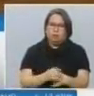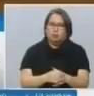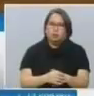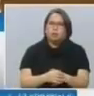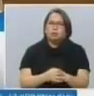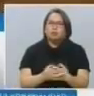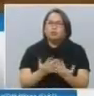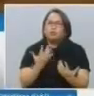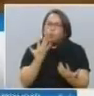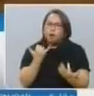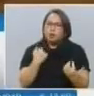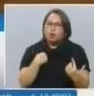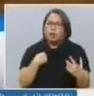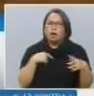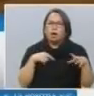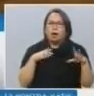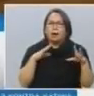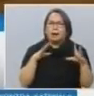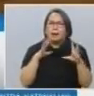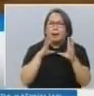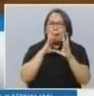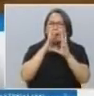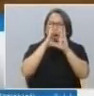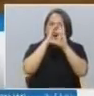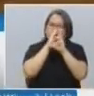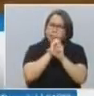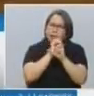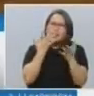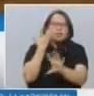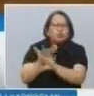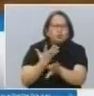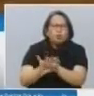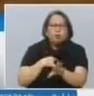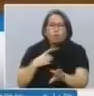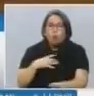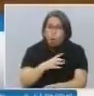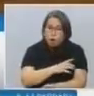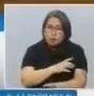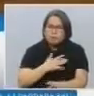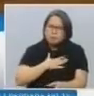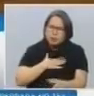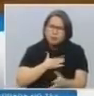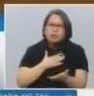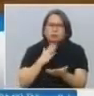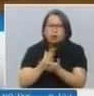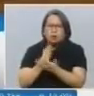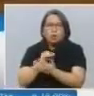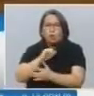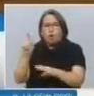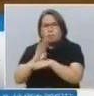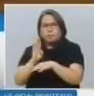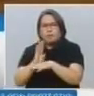That is why I add mine to their voices in asking Congress to pass legislation ending the practice of